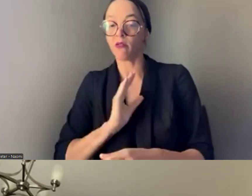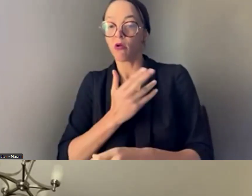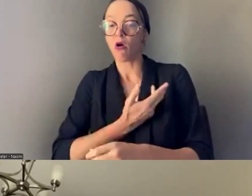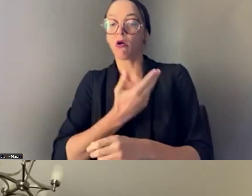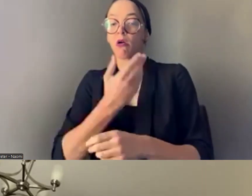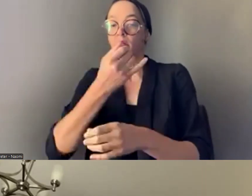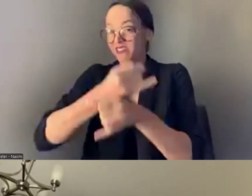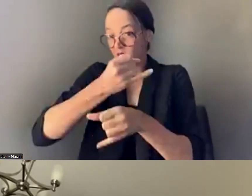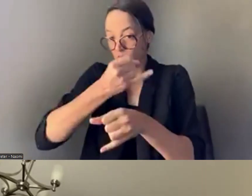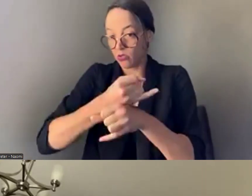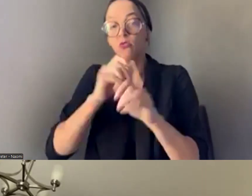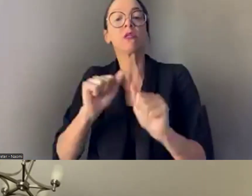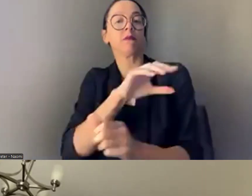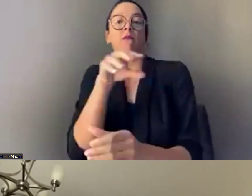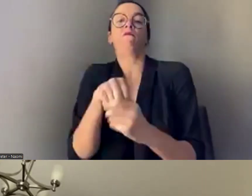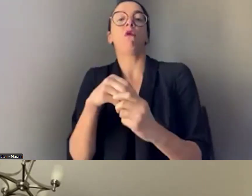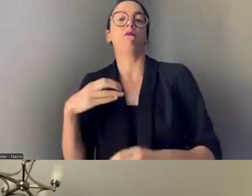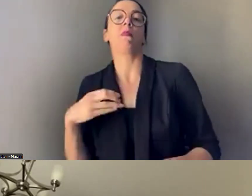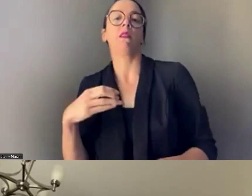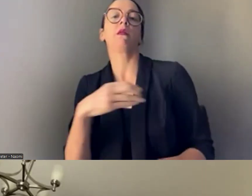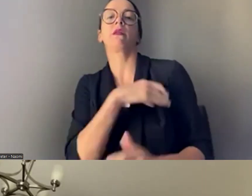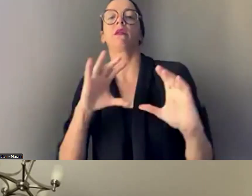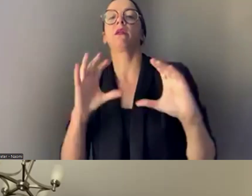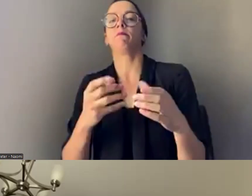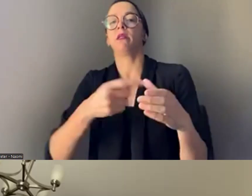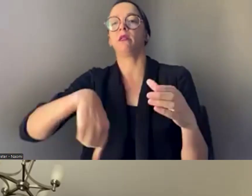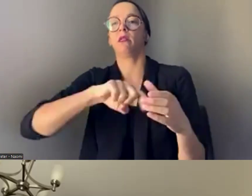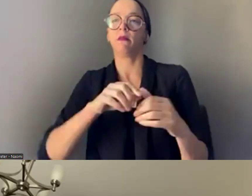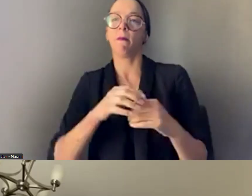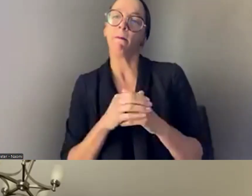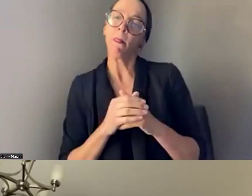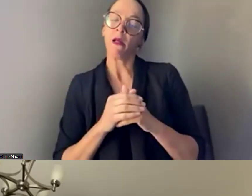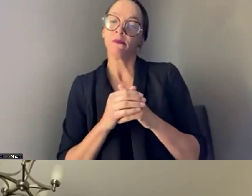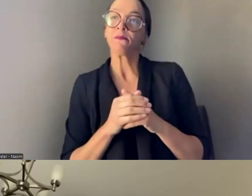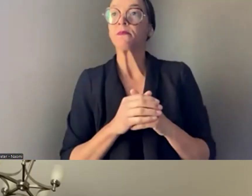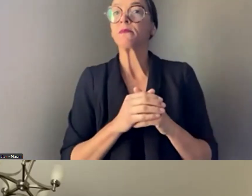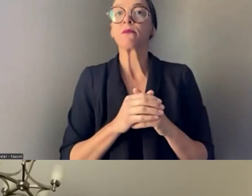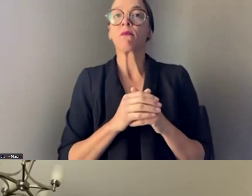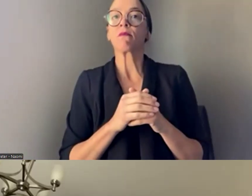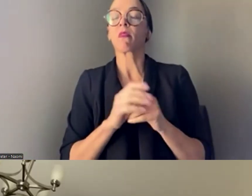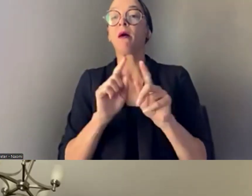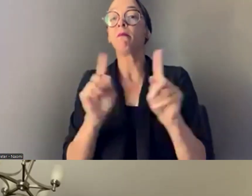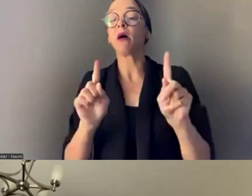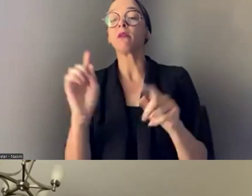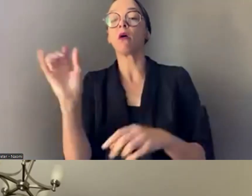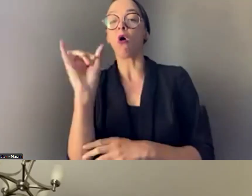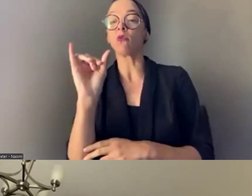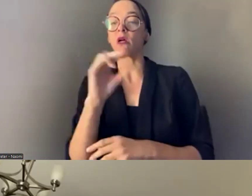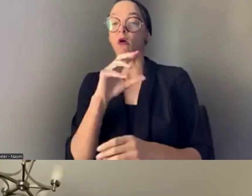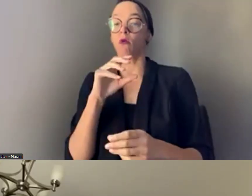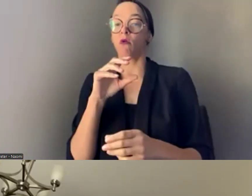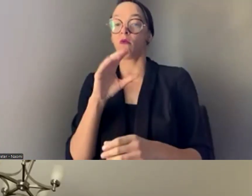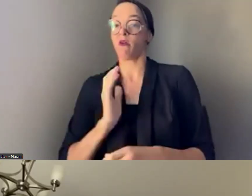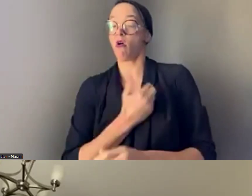But it's also the role to ensure that folks with disabilities, older adults, children of